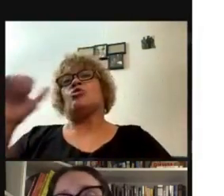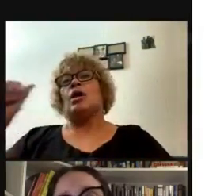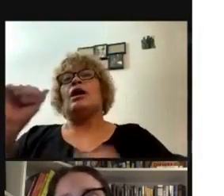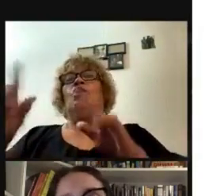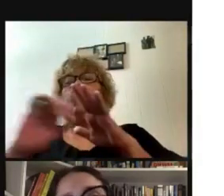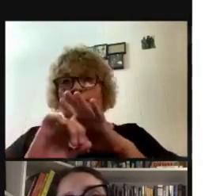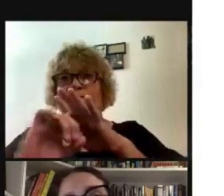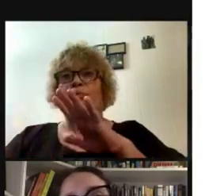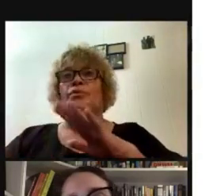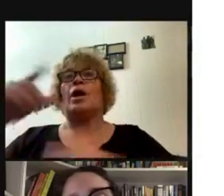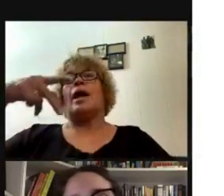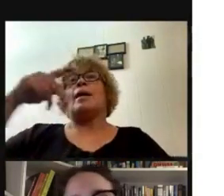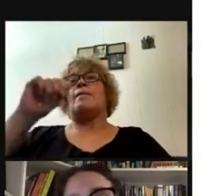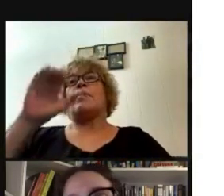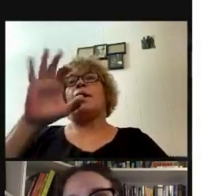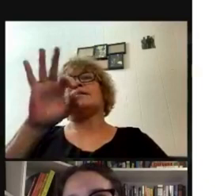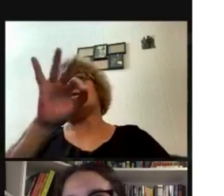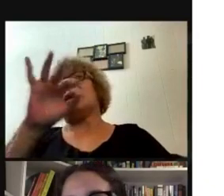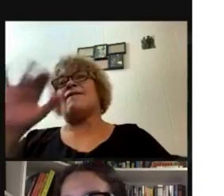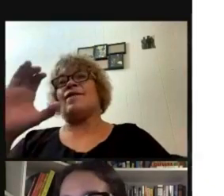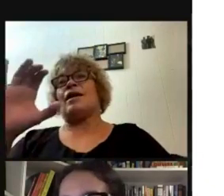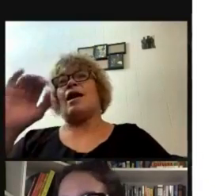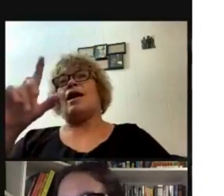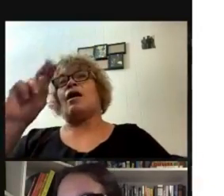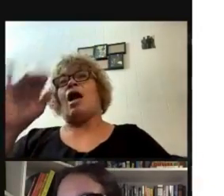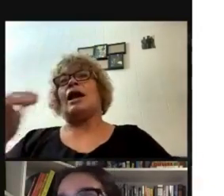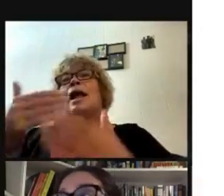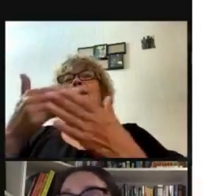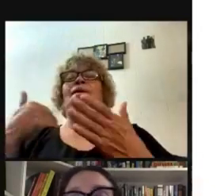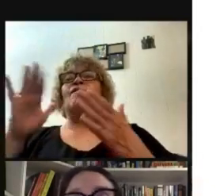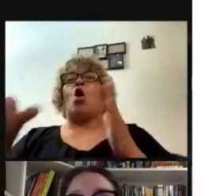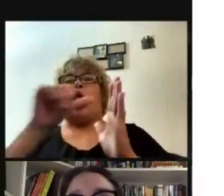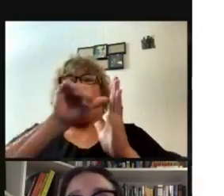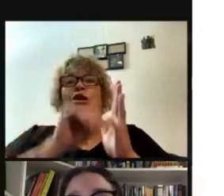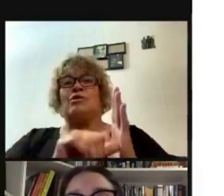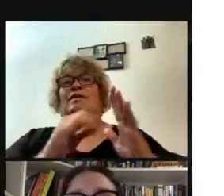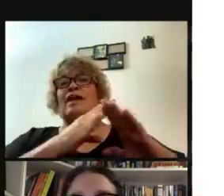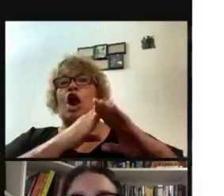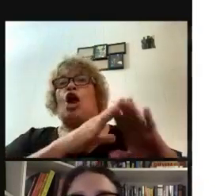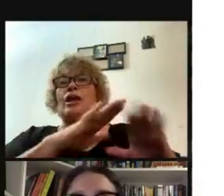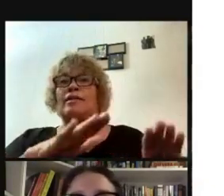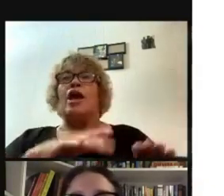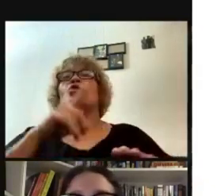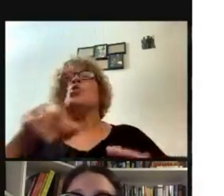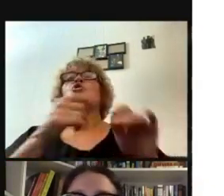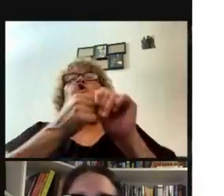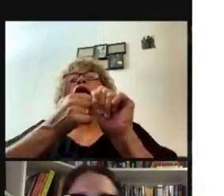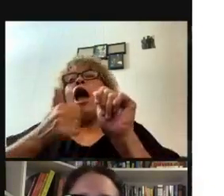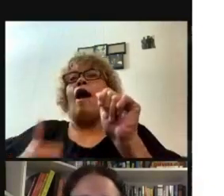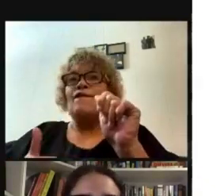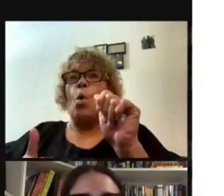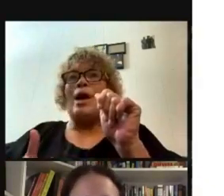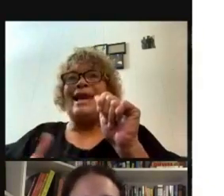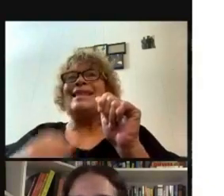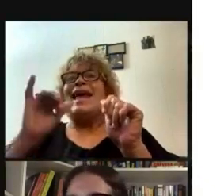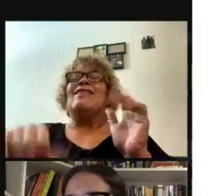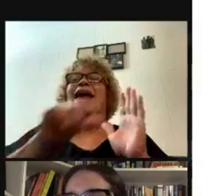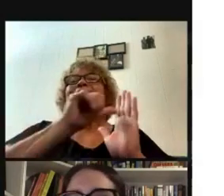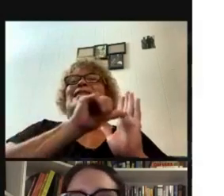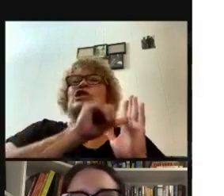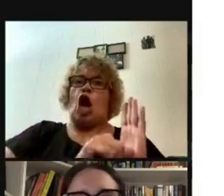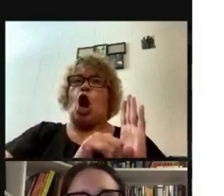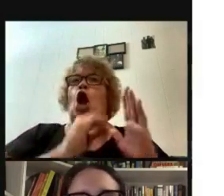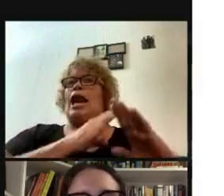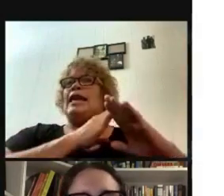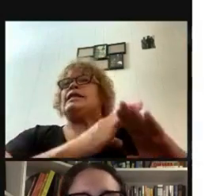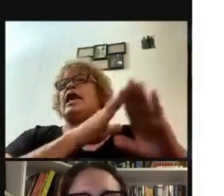Colony before her sterilization. And so she wound up, again, avoiding sterilization because she wound up